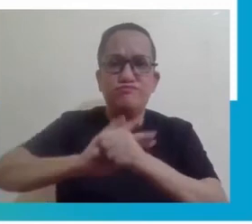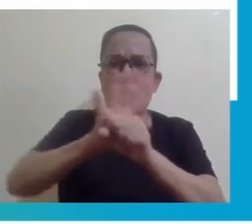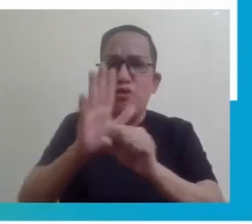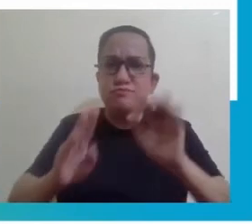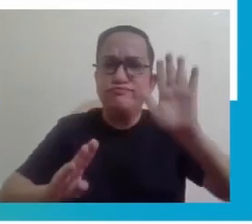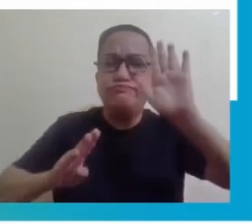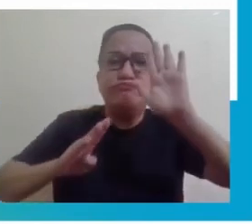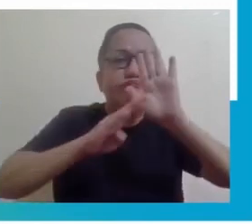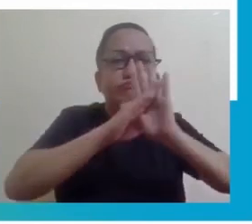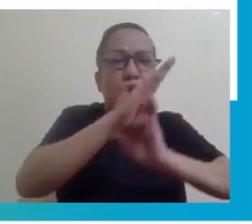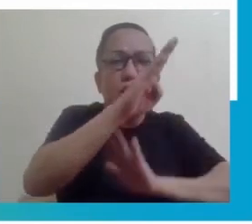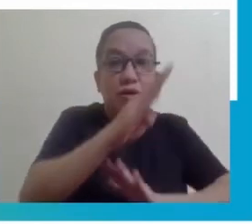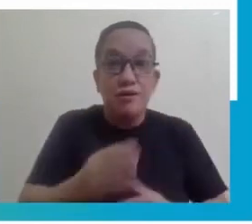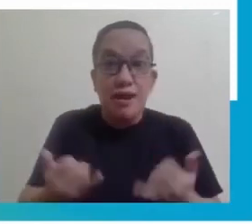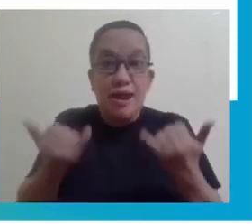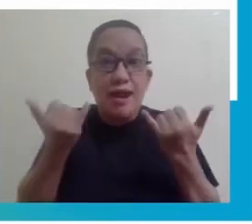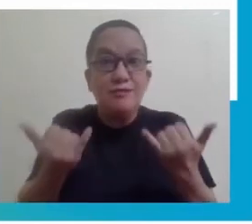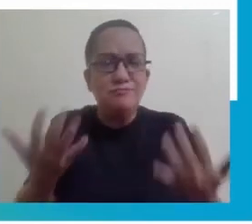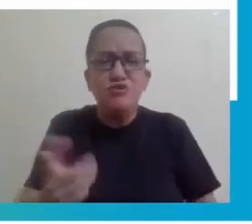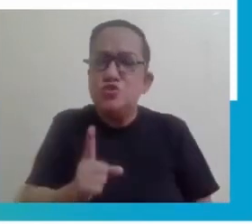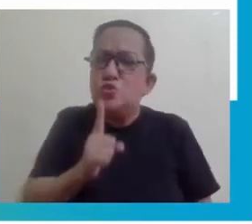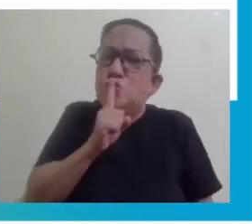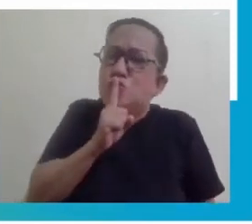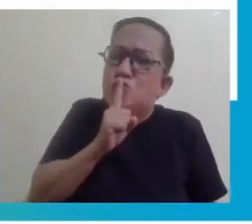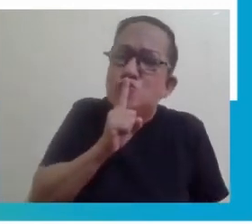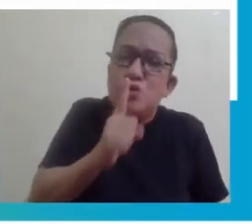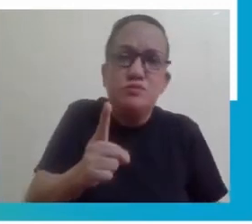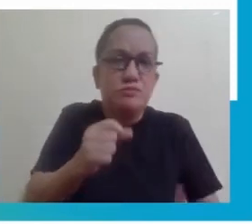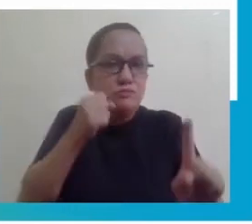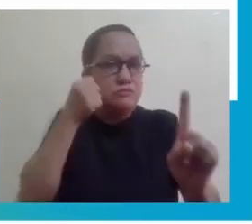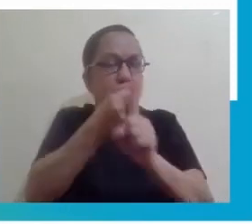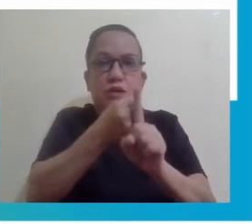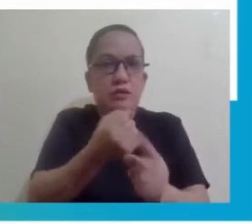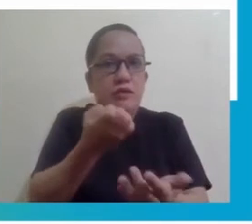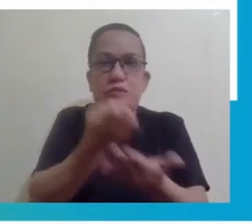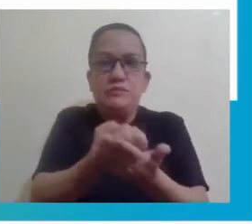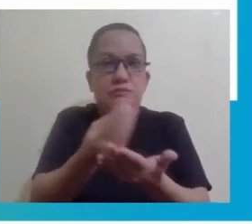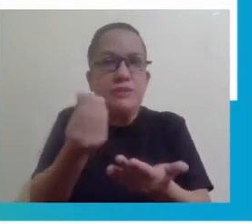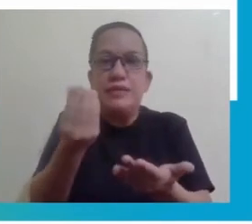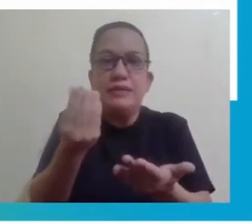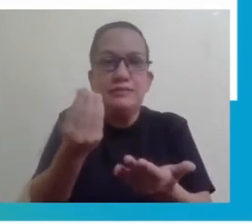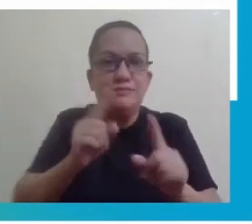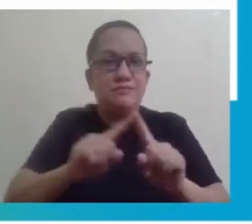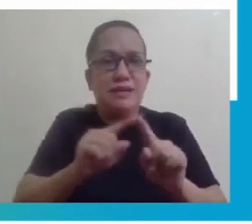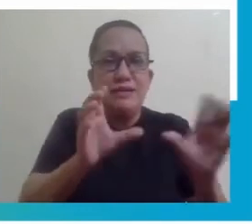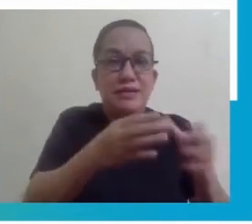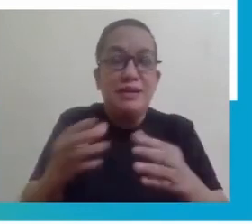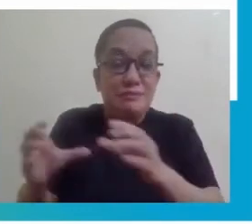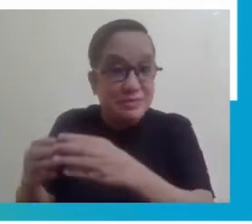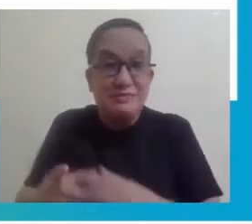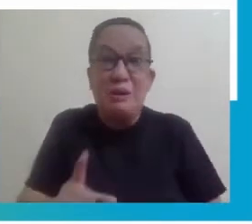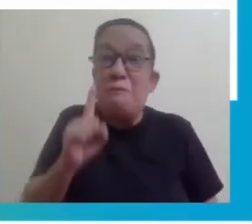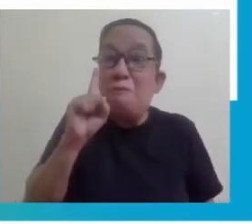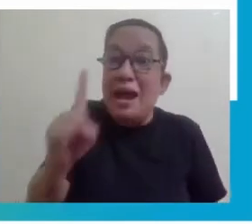economic progress during the lives of our organizations. But tragically, this has been accompanied by a rapid decline in the health